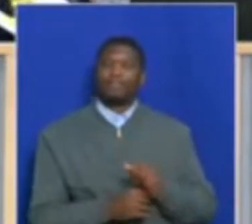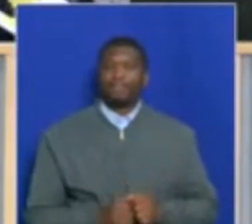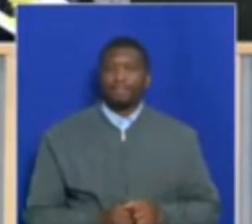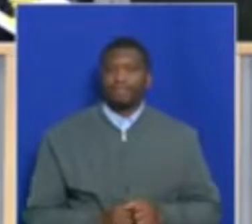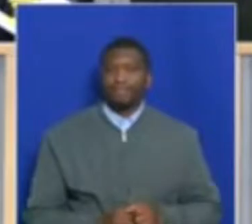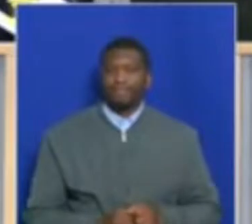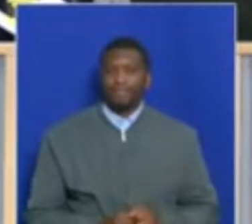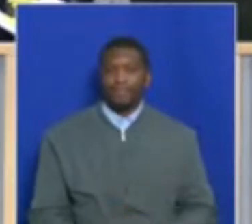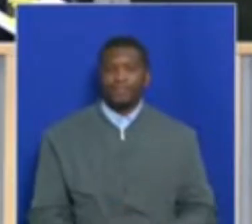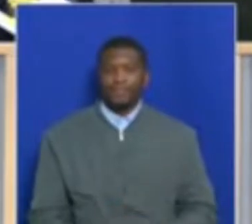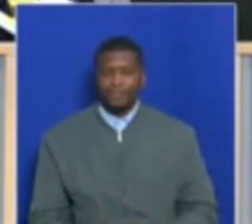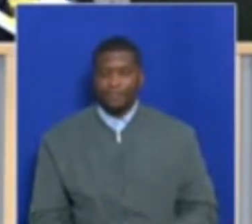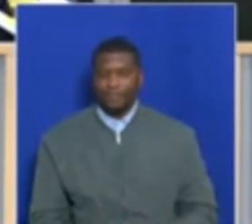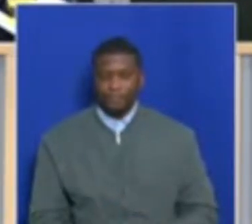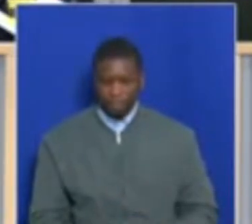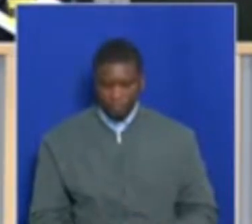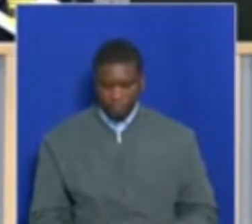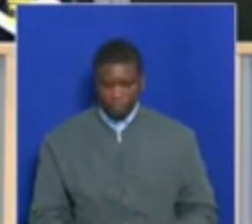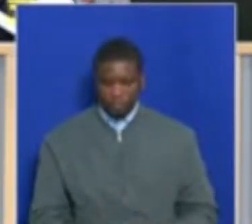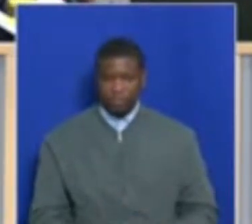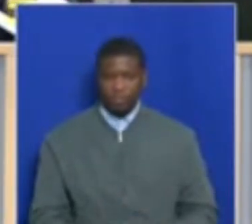When I looked at that statement,